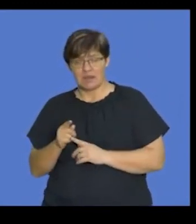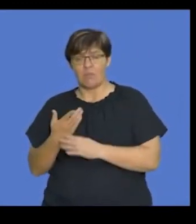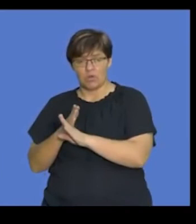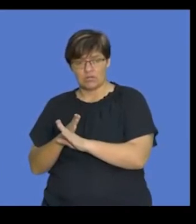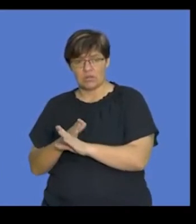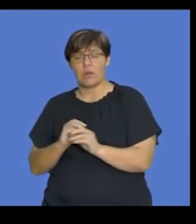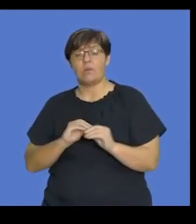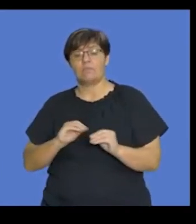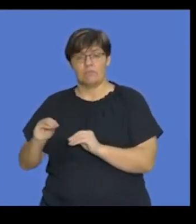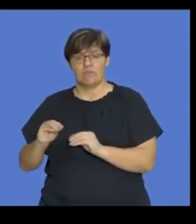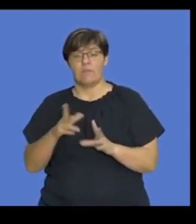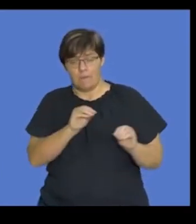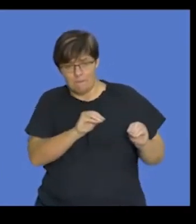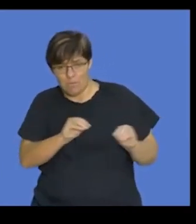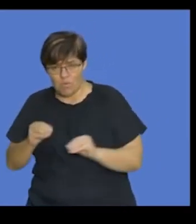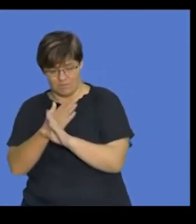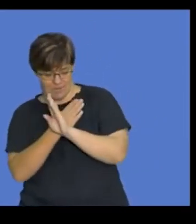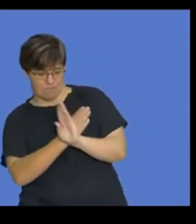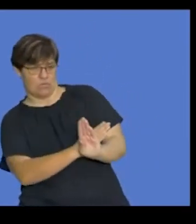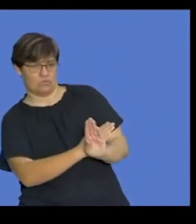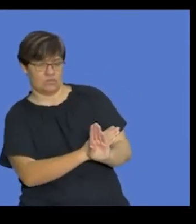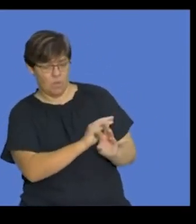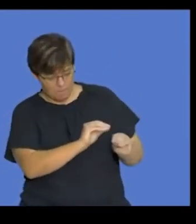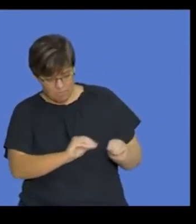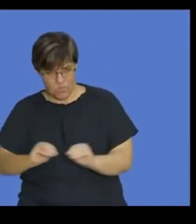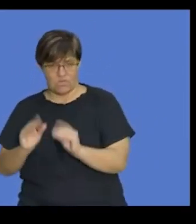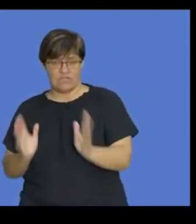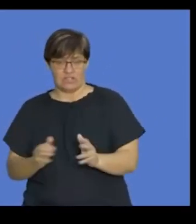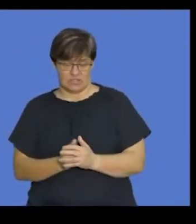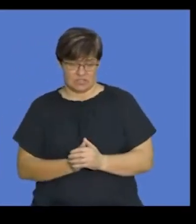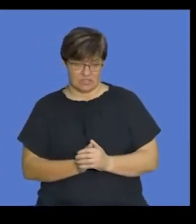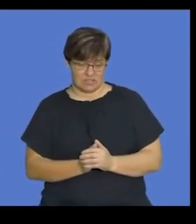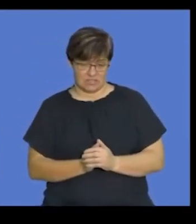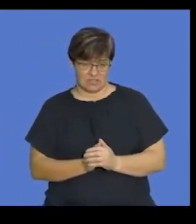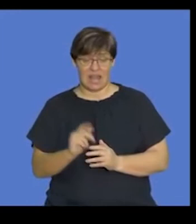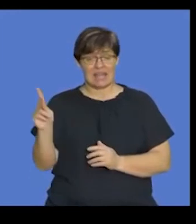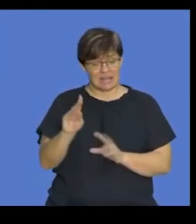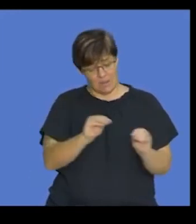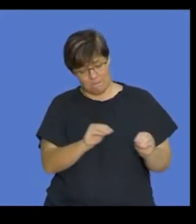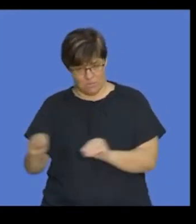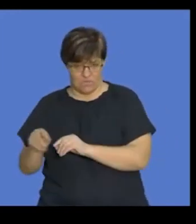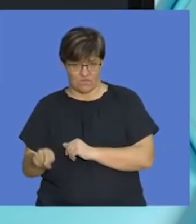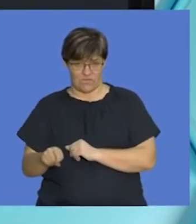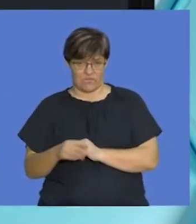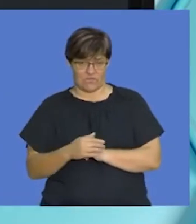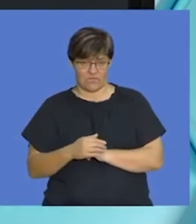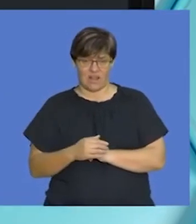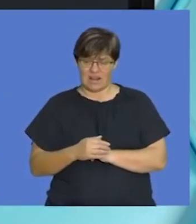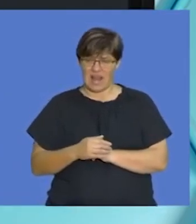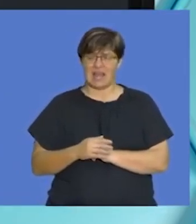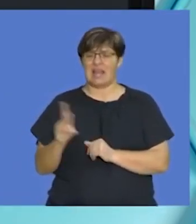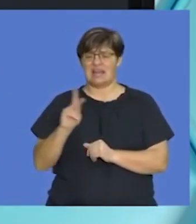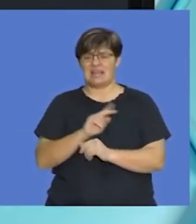a moving object. Moving, kinetic, moving, like kinetic energy. It's got to be